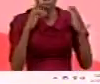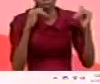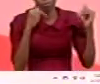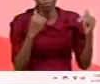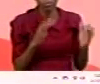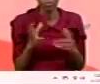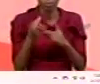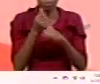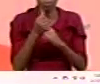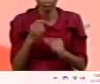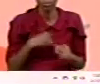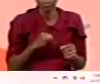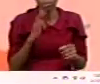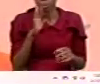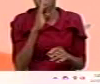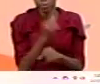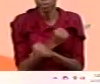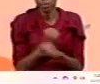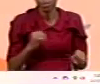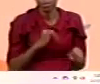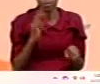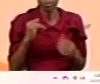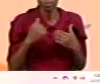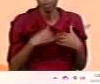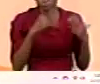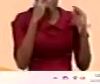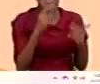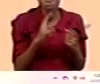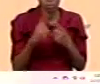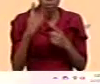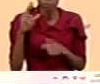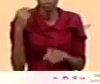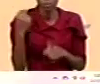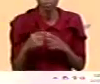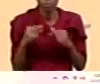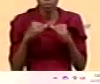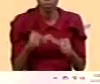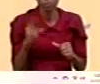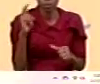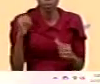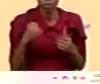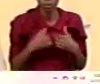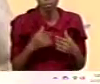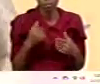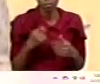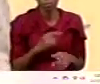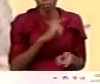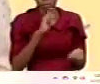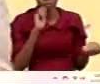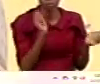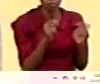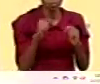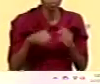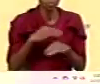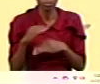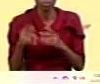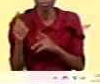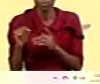turned down all them that err from thy statutes, for their disease is falsehood. Thou puttest away all the wicked of the earth